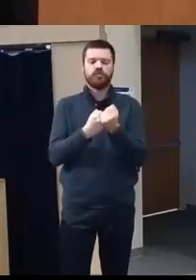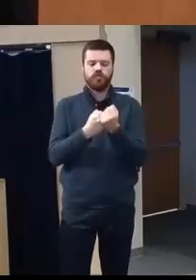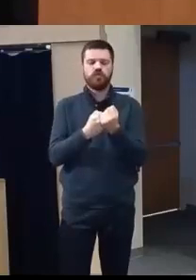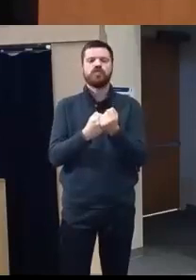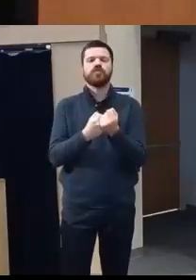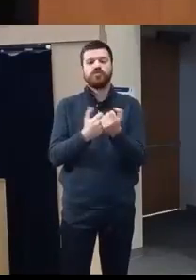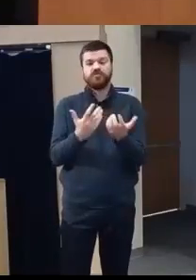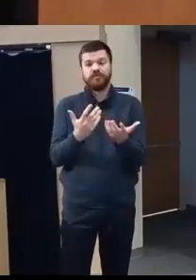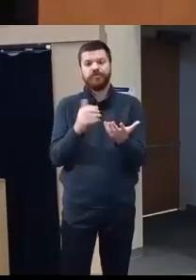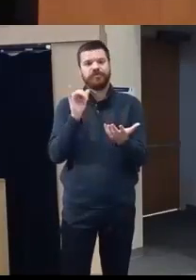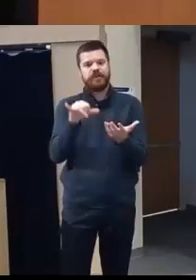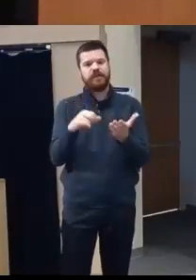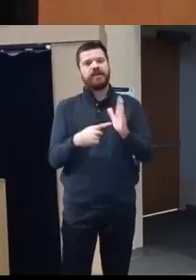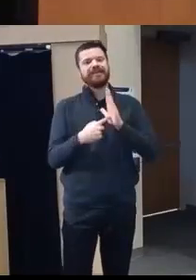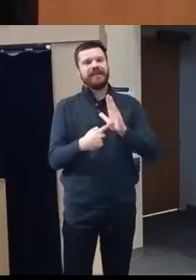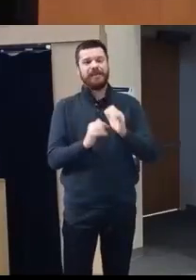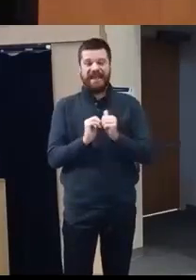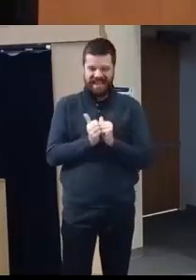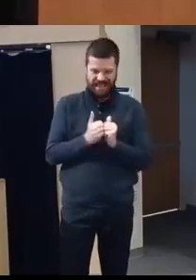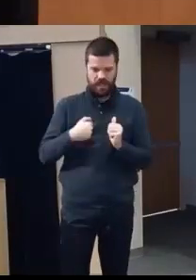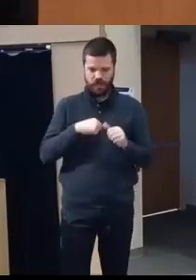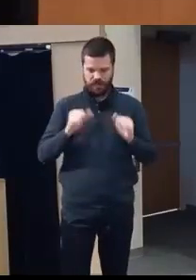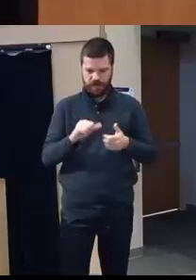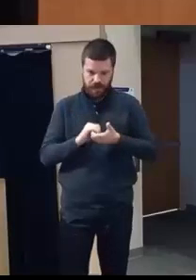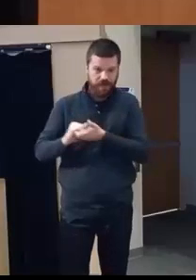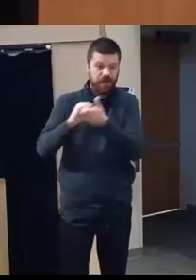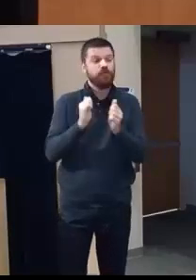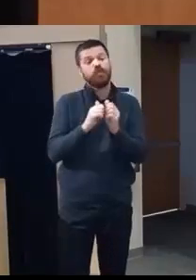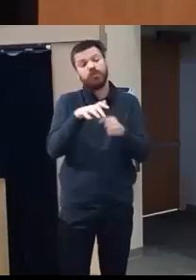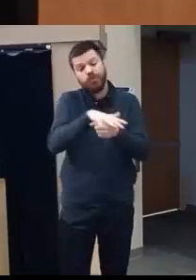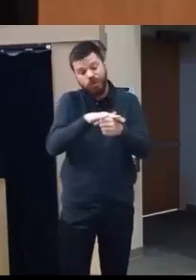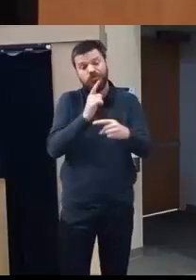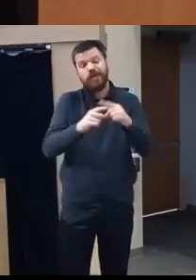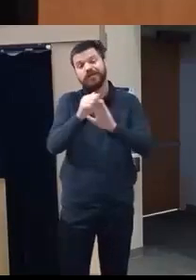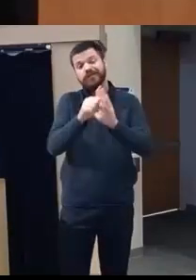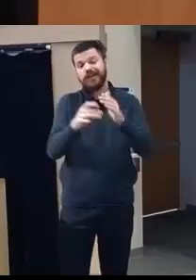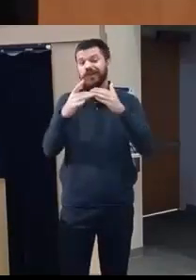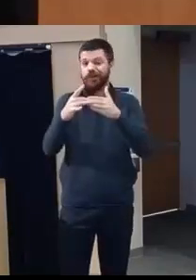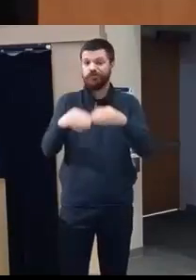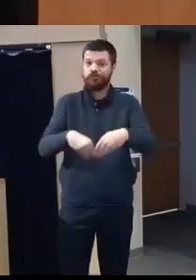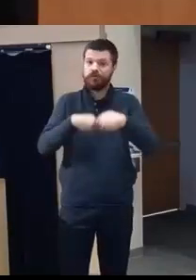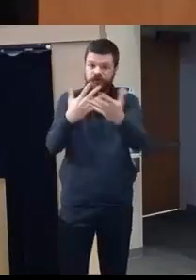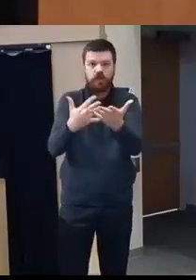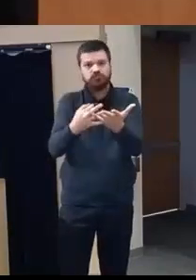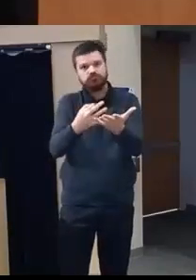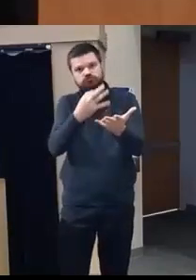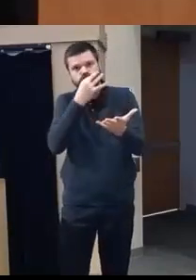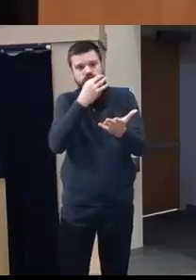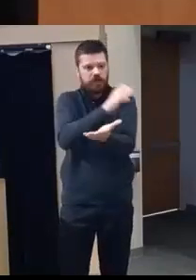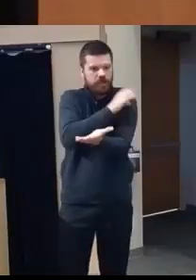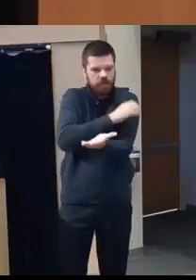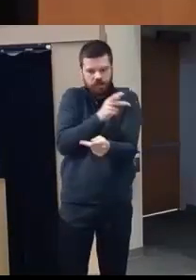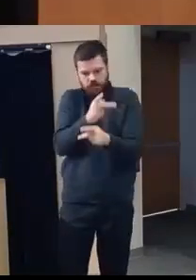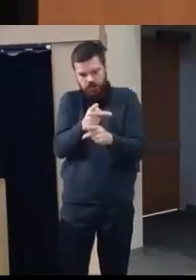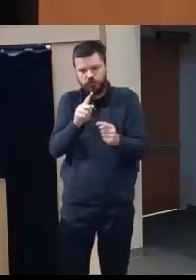really as an example of the ways in which we collaborate with local and state leadership to provide expert clinical